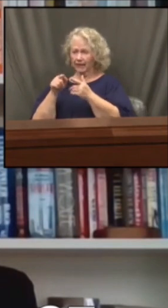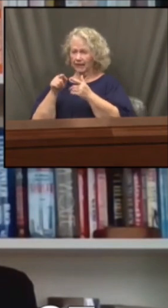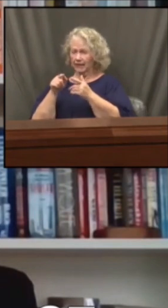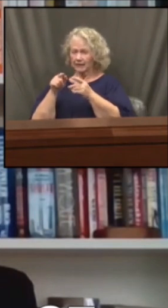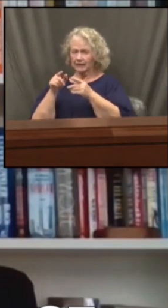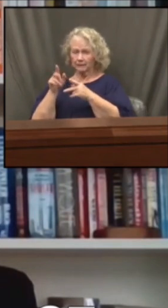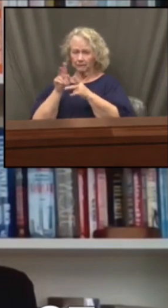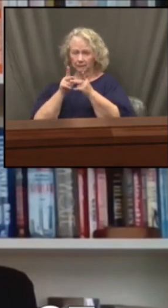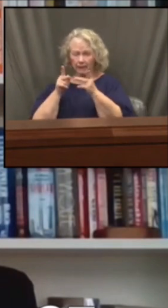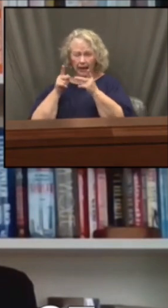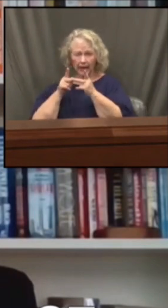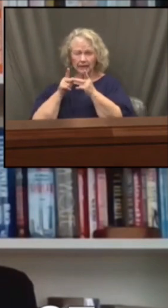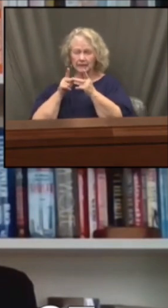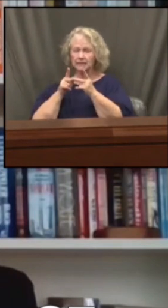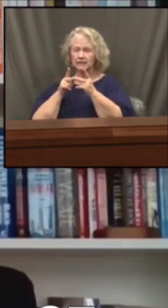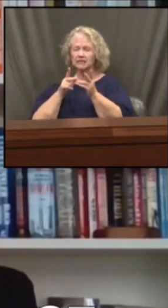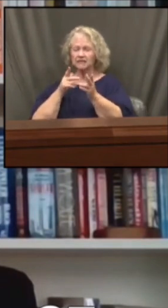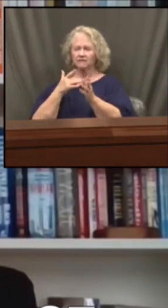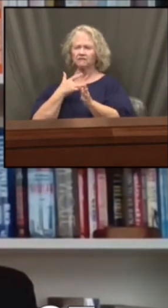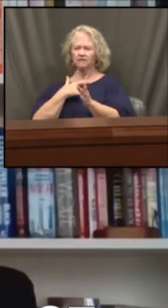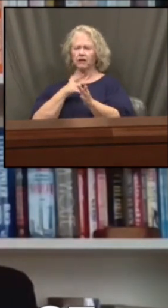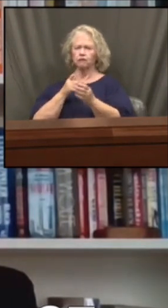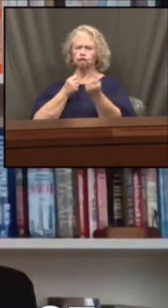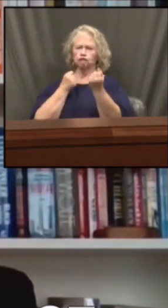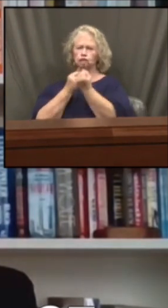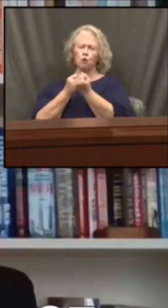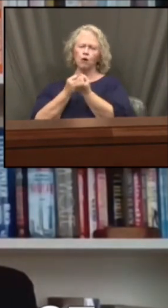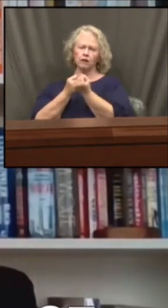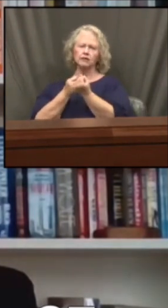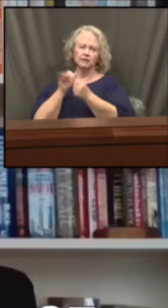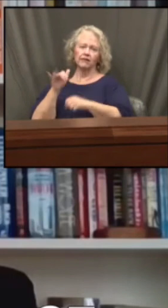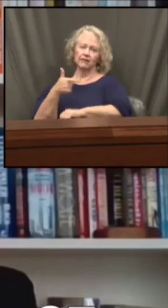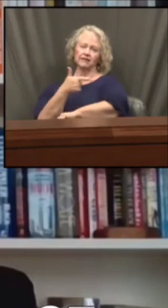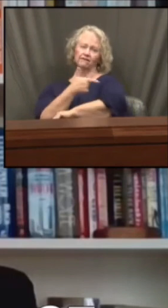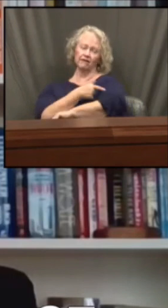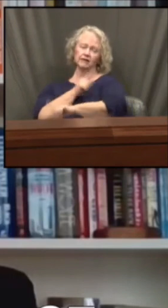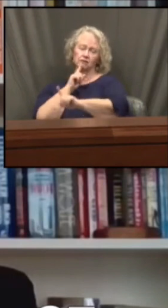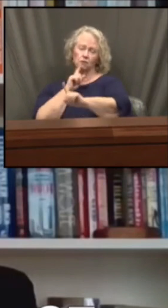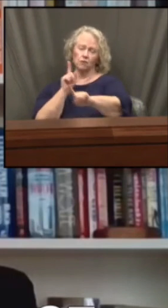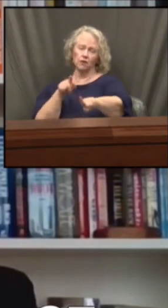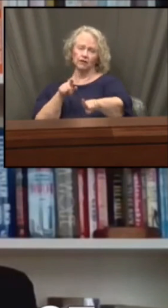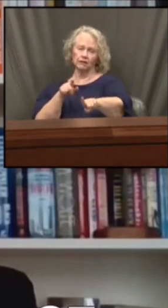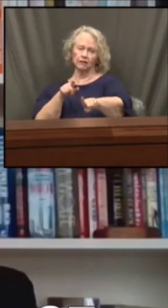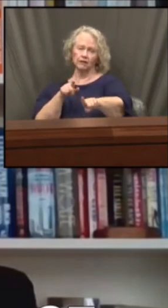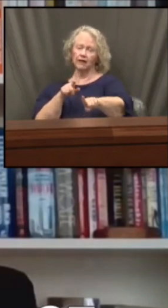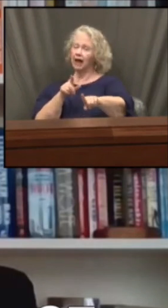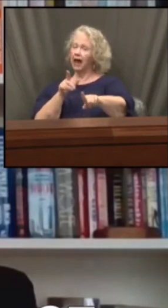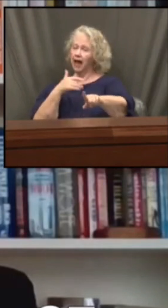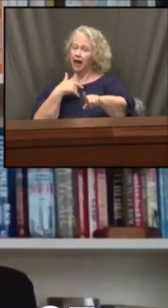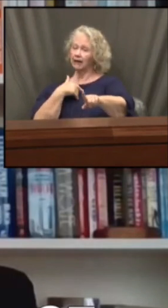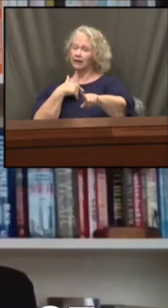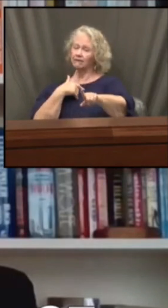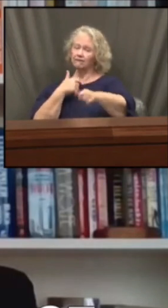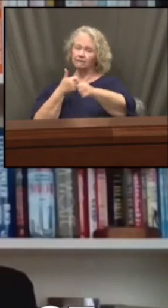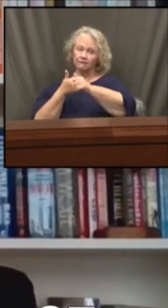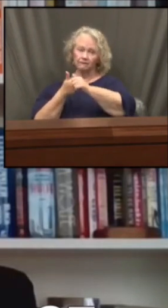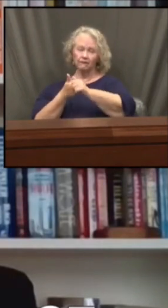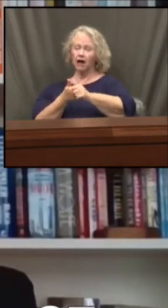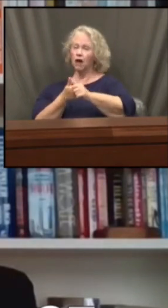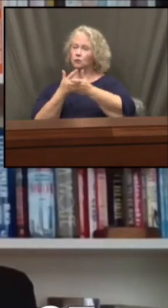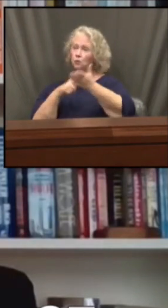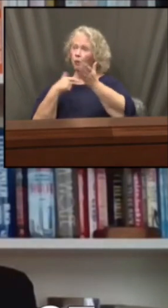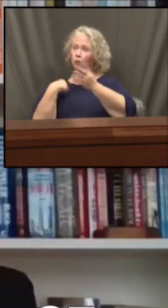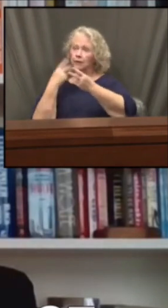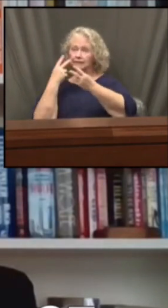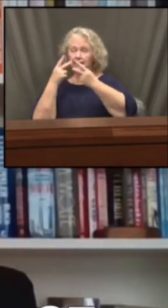merits a vaccine mandate such as the one the governor has just announced. And again, it's consistent with the way that many other